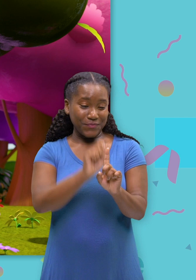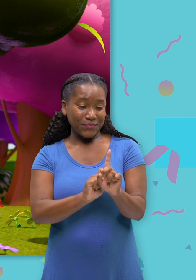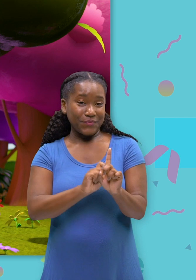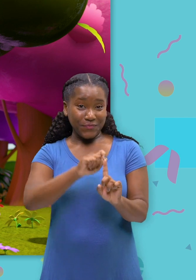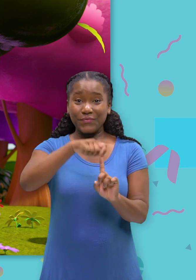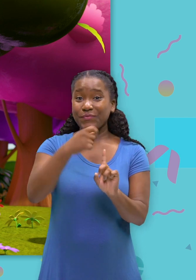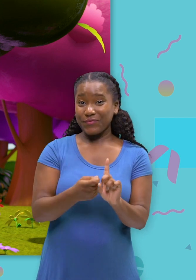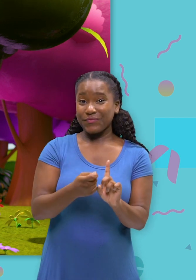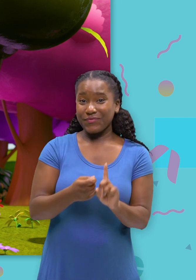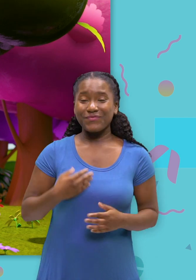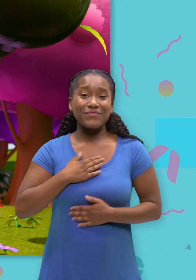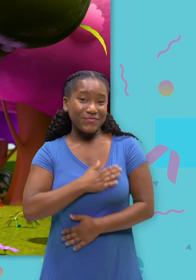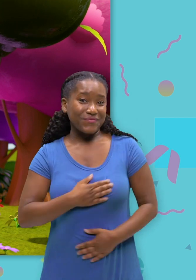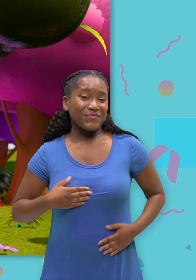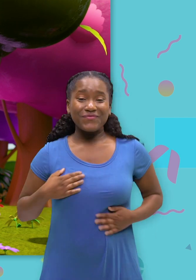and